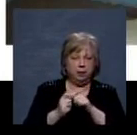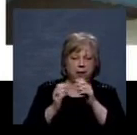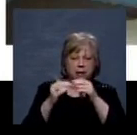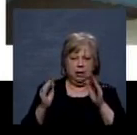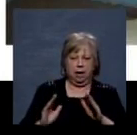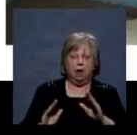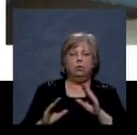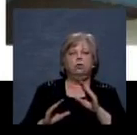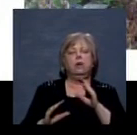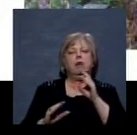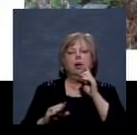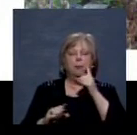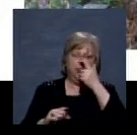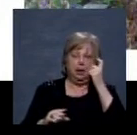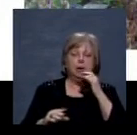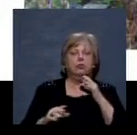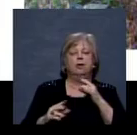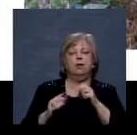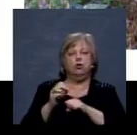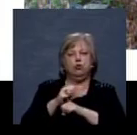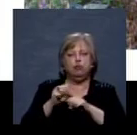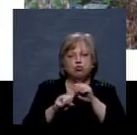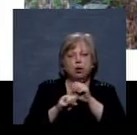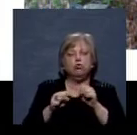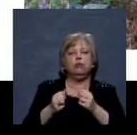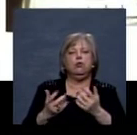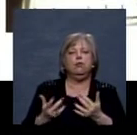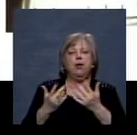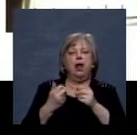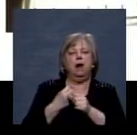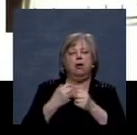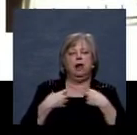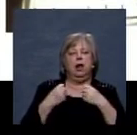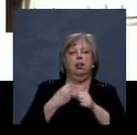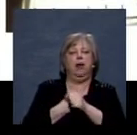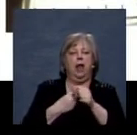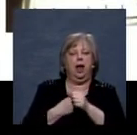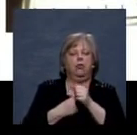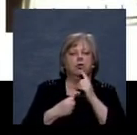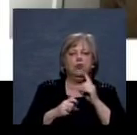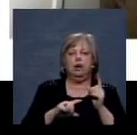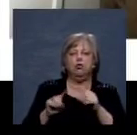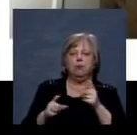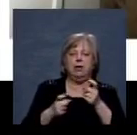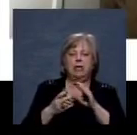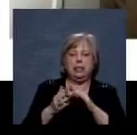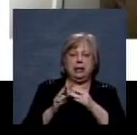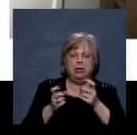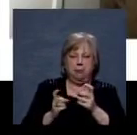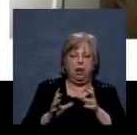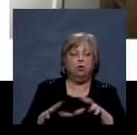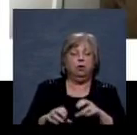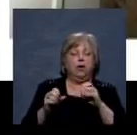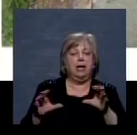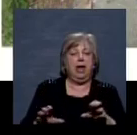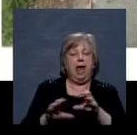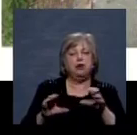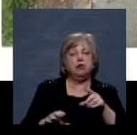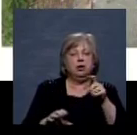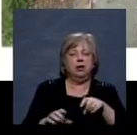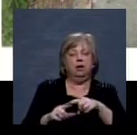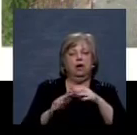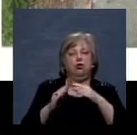Rock, Arkansas, with structural fire and health hazard, providing for summary abatement procedures, directing the city manager to take such action as is necessary to